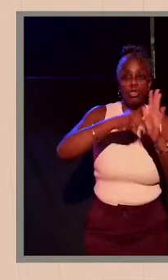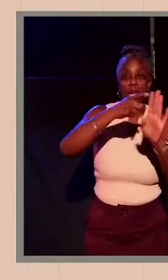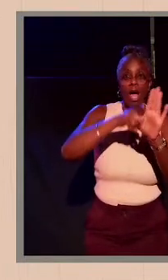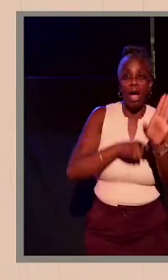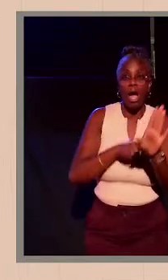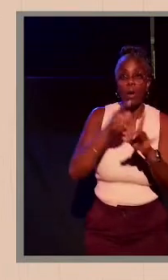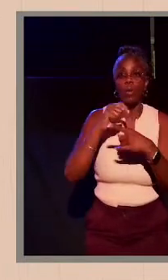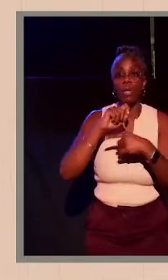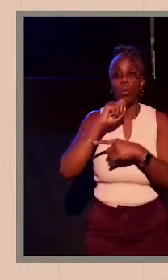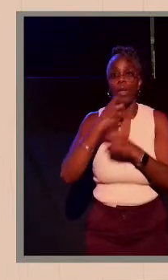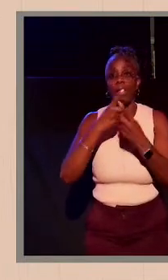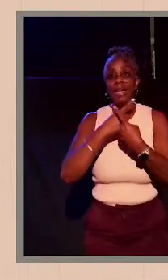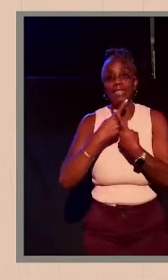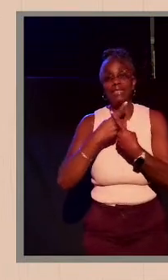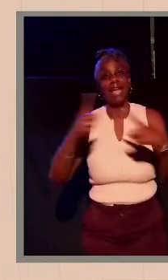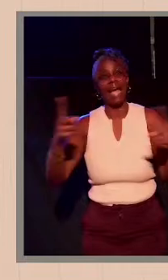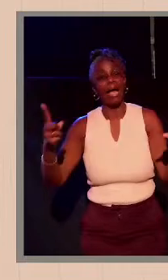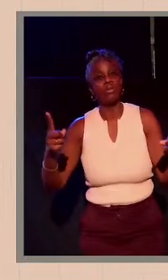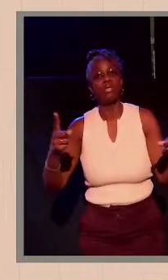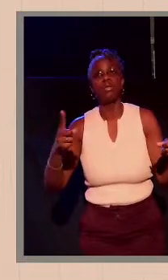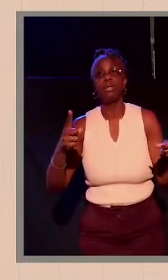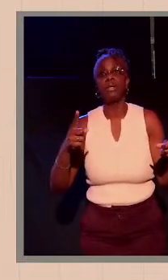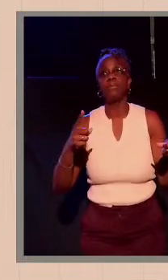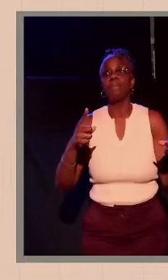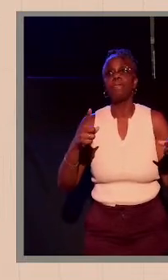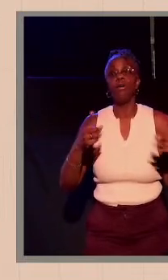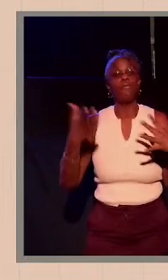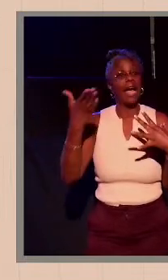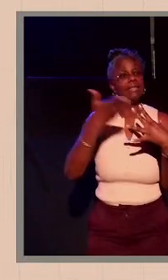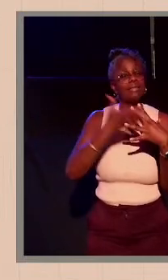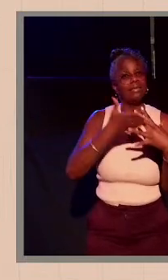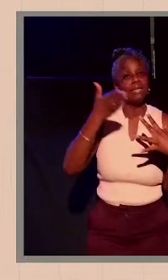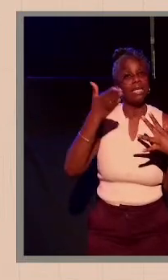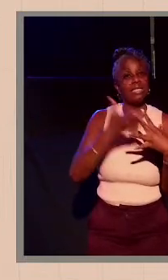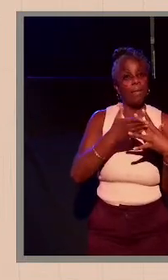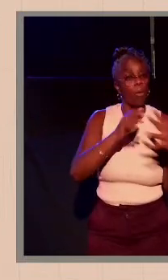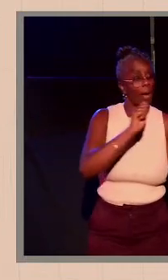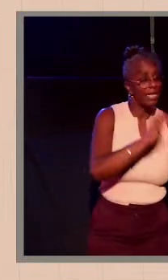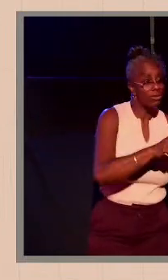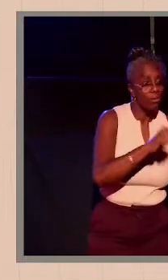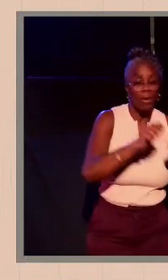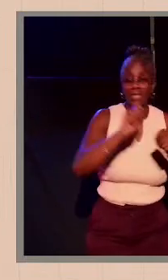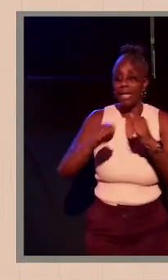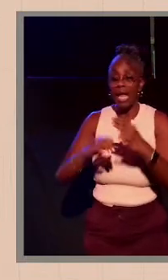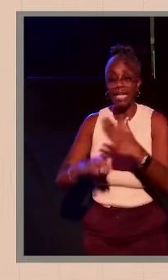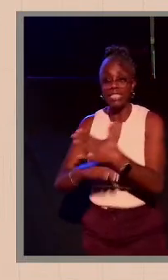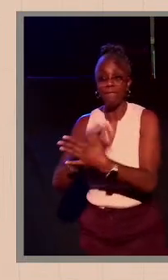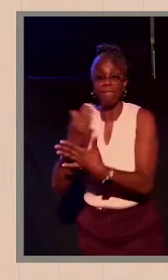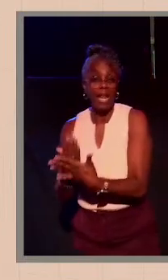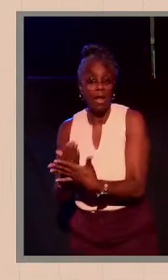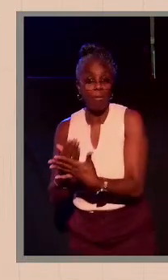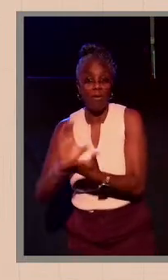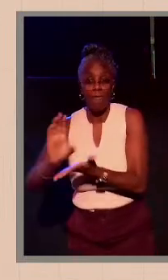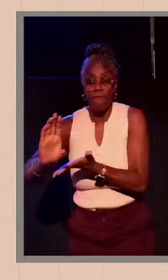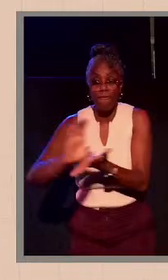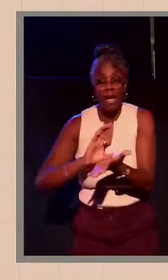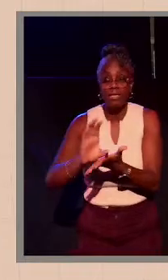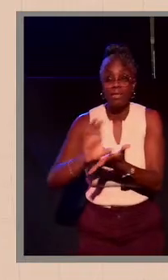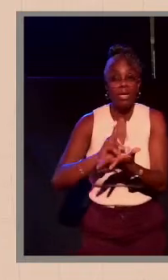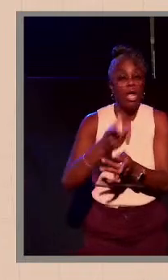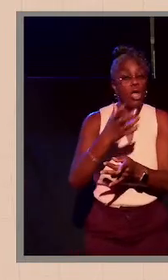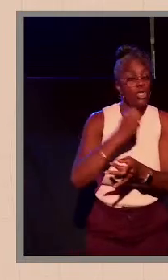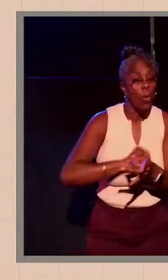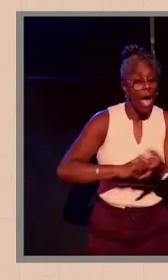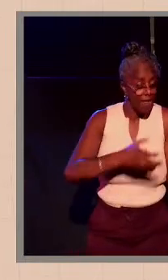be announcing, opening our next round of accessible instrument development funding. So if you're interested in that, if you've got an instrument that you